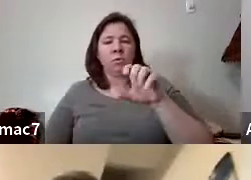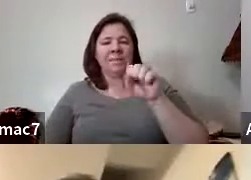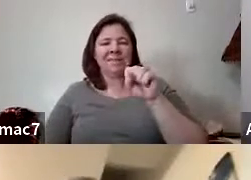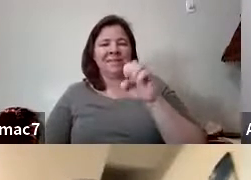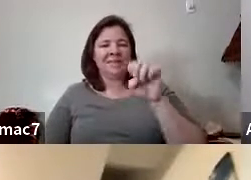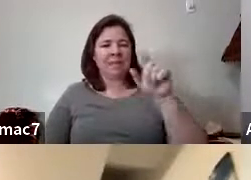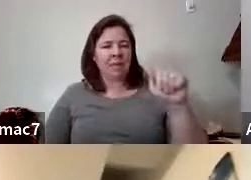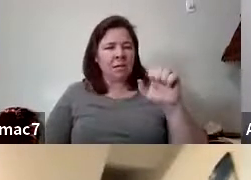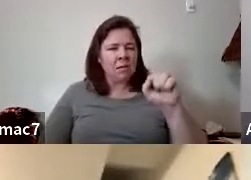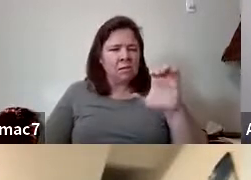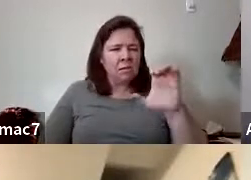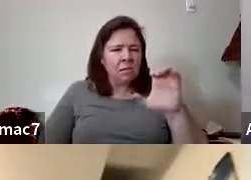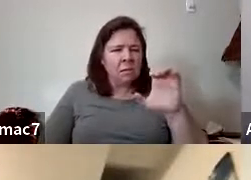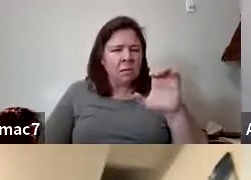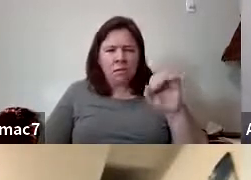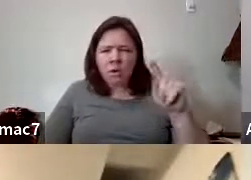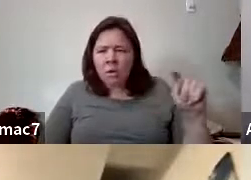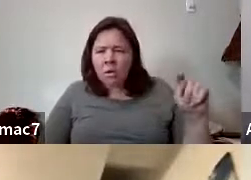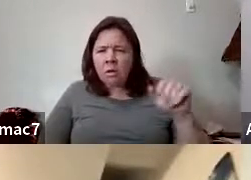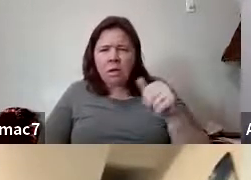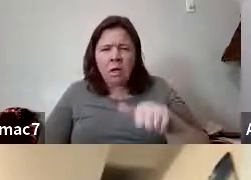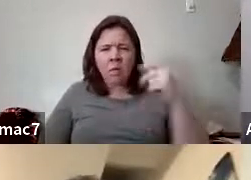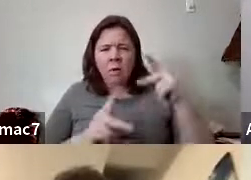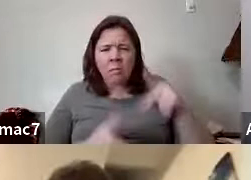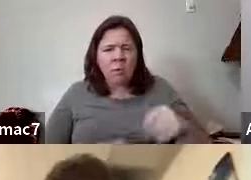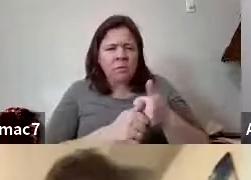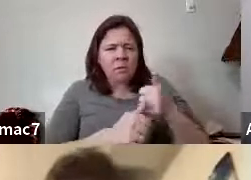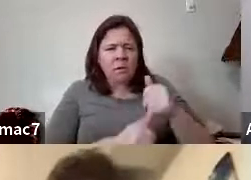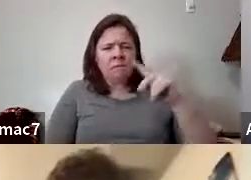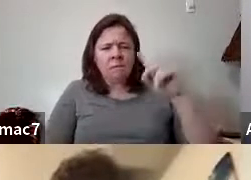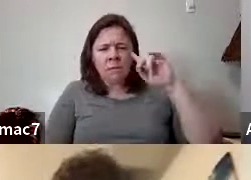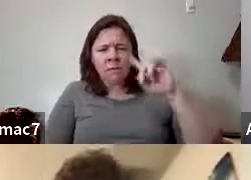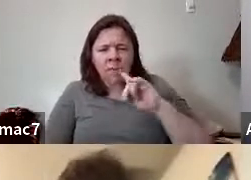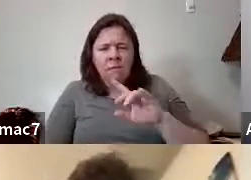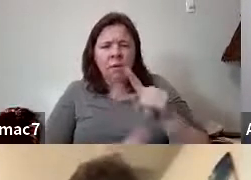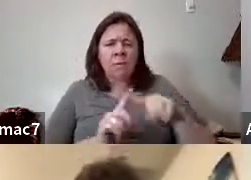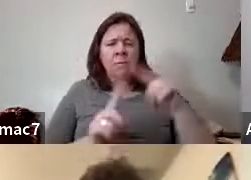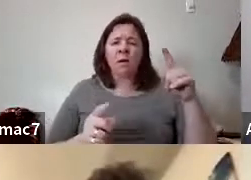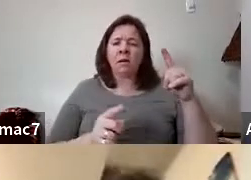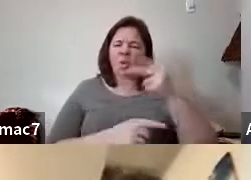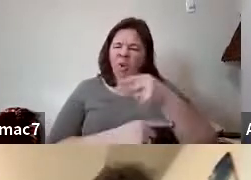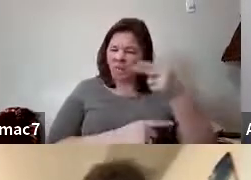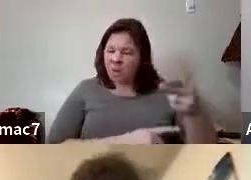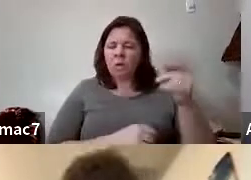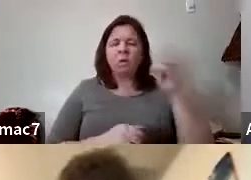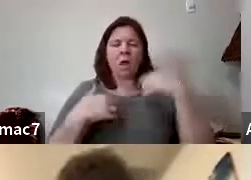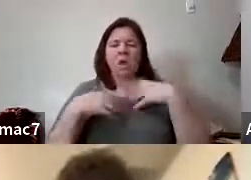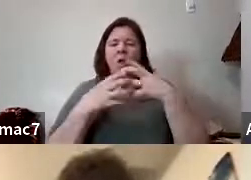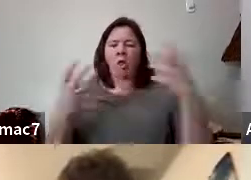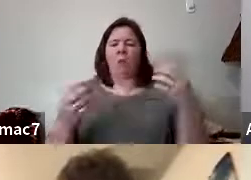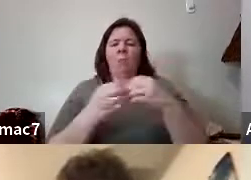is also hard of hearing. And it's been great to have you guys here. Next time we'll have a lot more, I'm